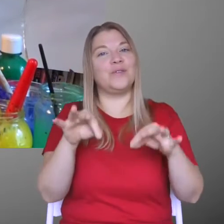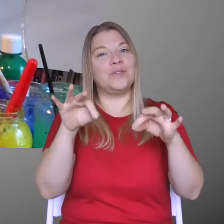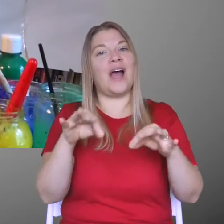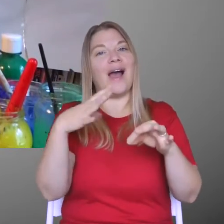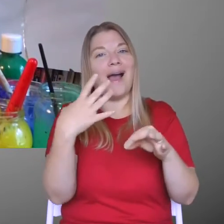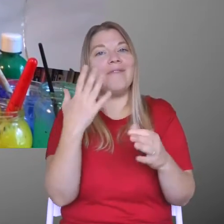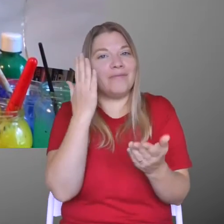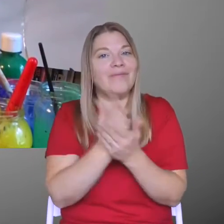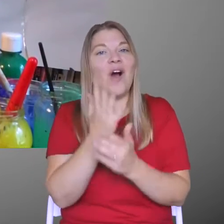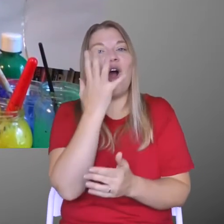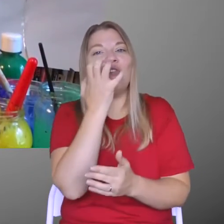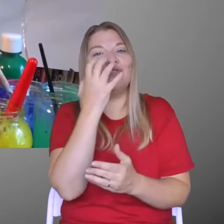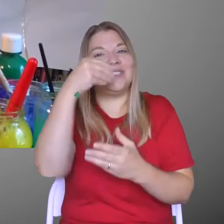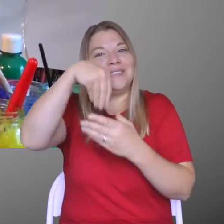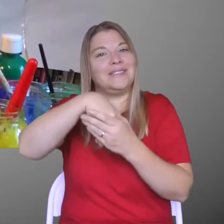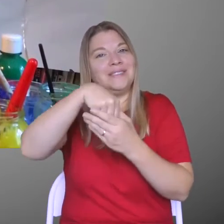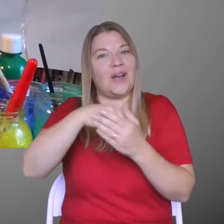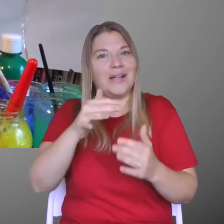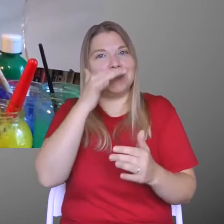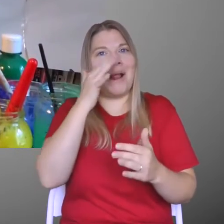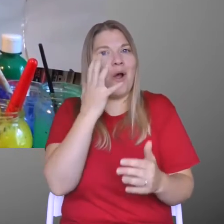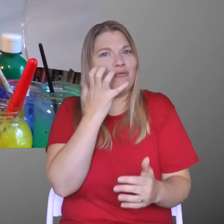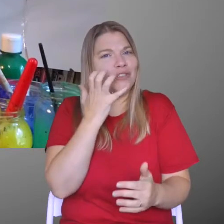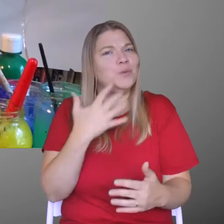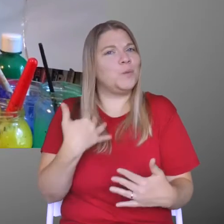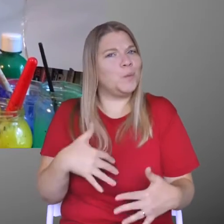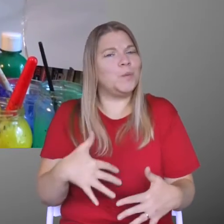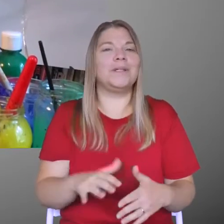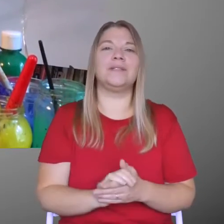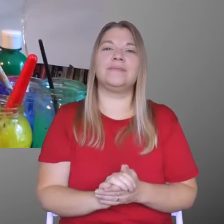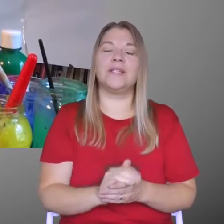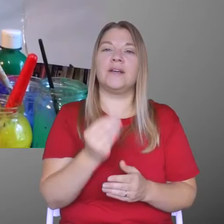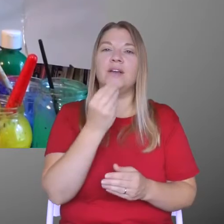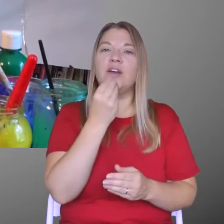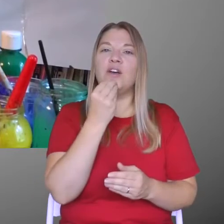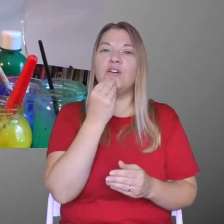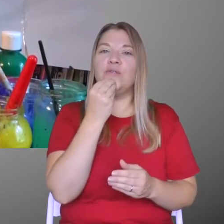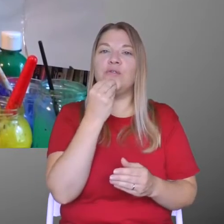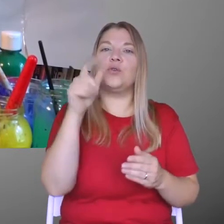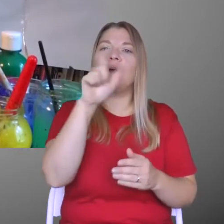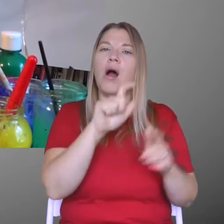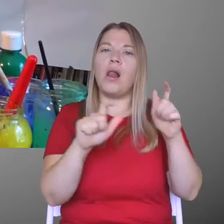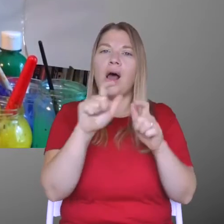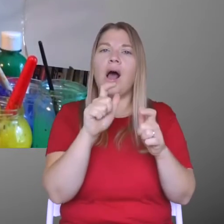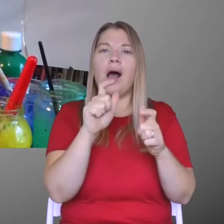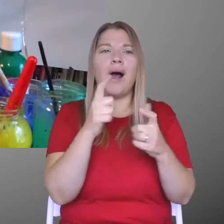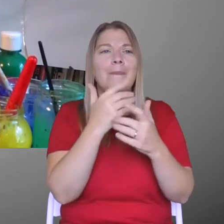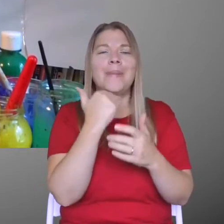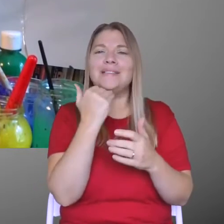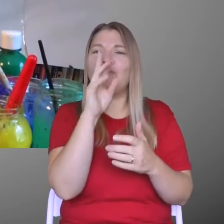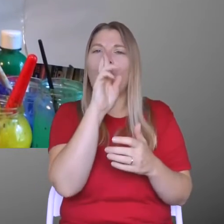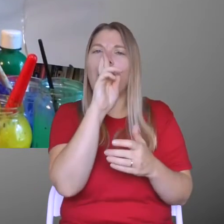I'm going to dribble some of that around. Food extract quite oily, so it'll be interesting to see how the